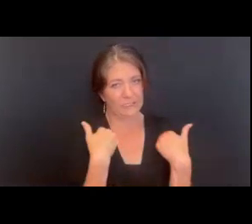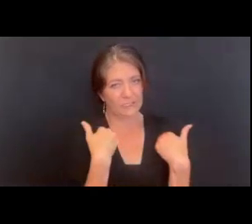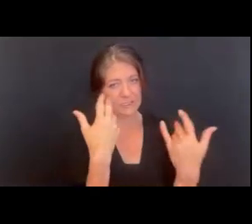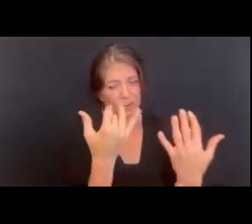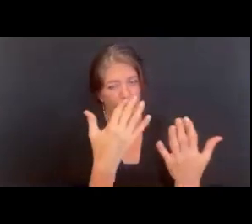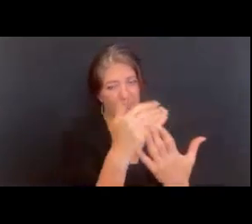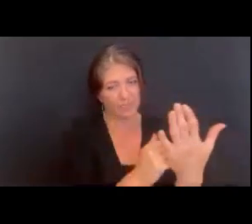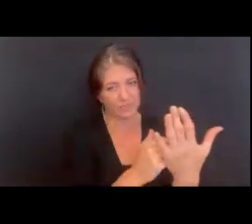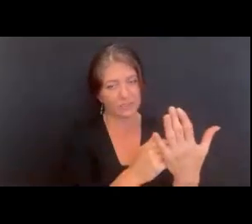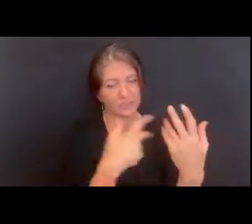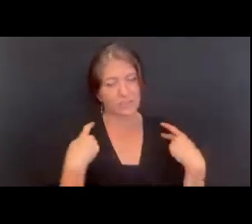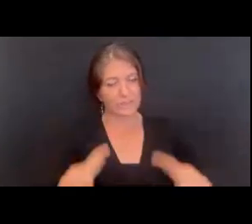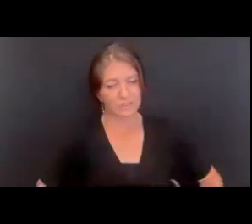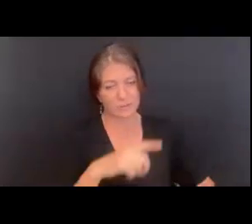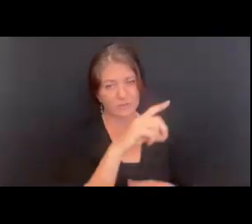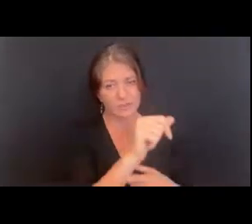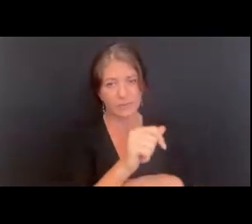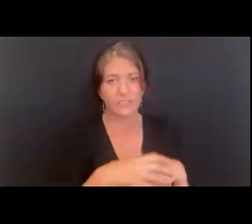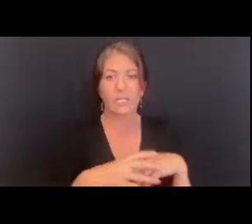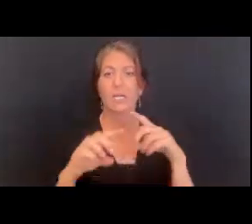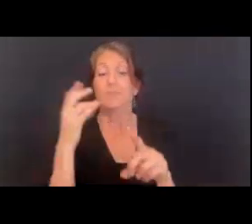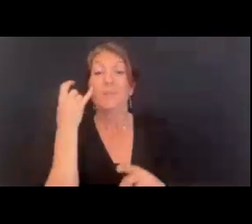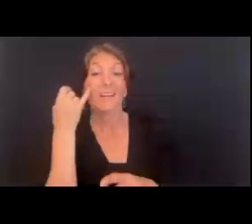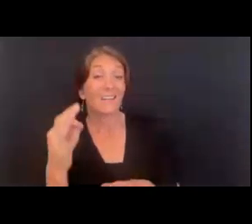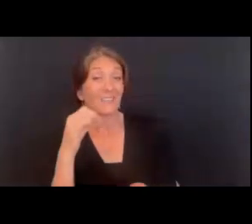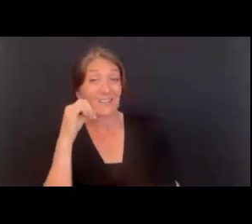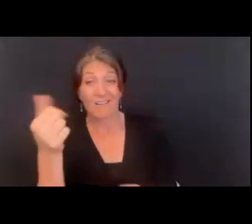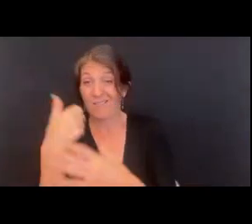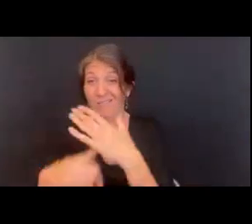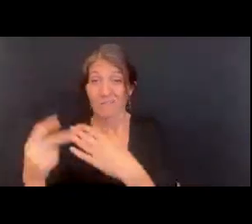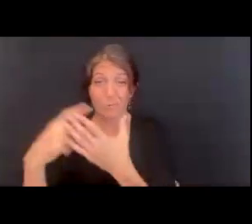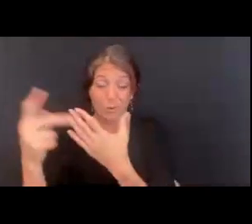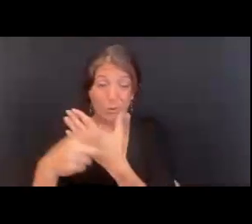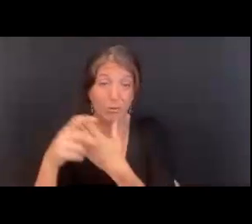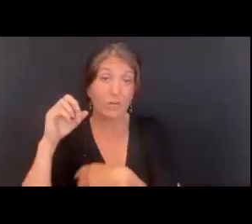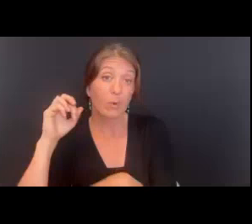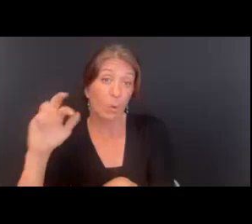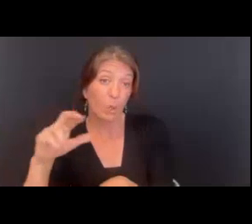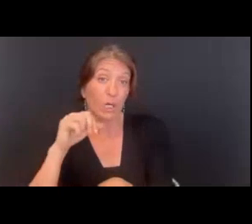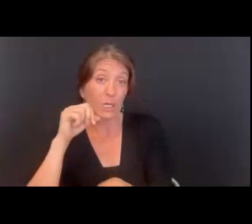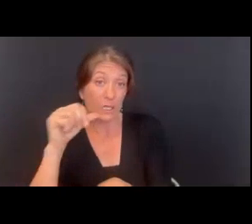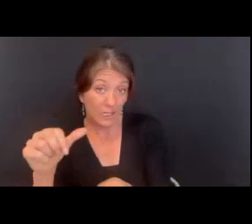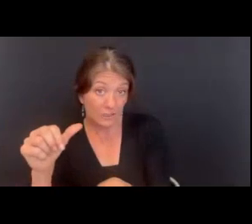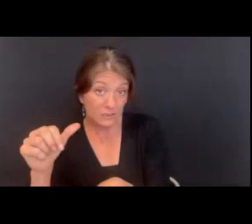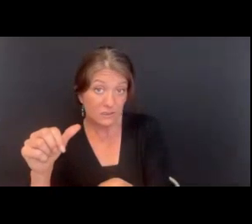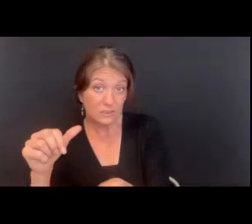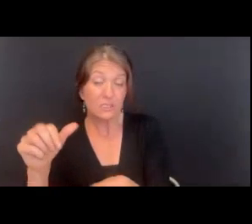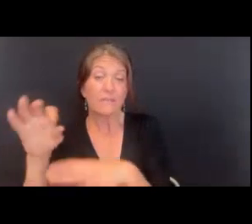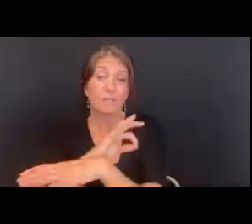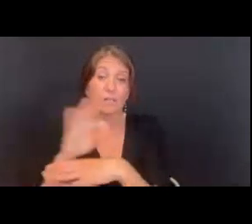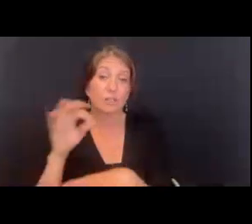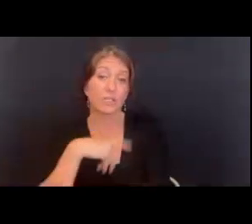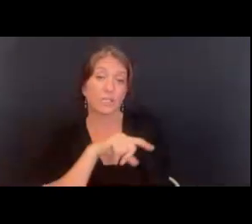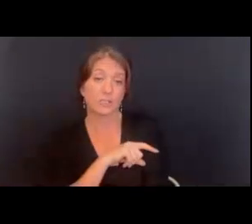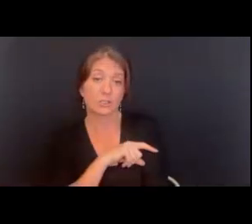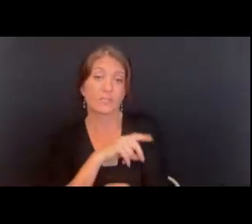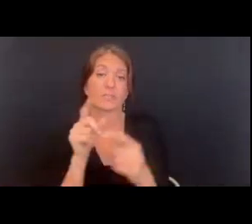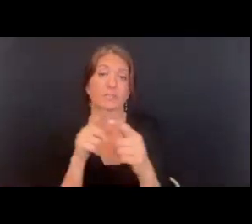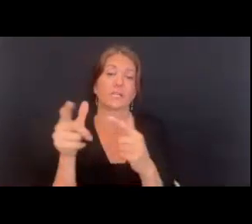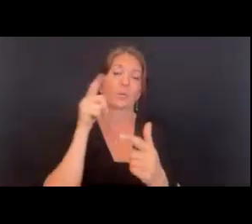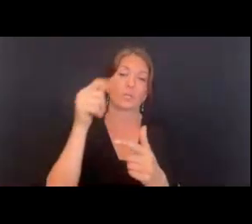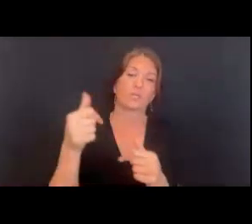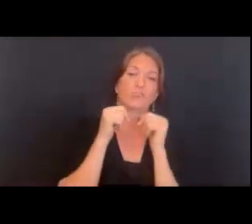the person is neither program and or functionally eligible for the waiver, KDADS denies waiver access, sends the denial